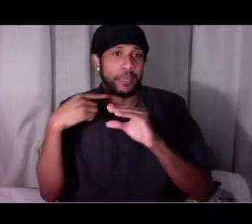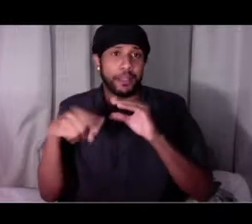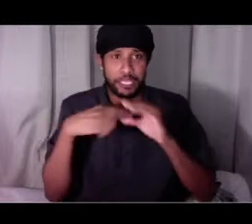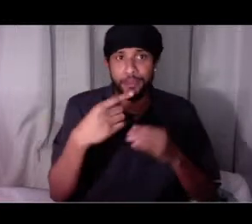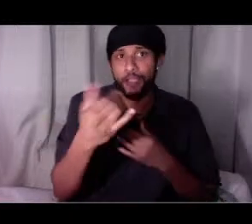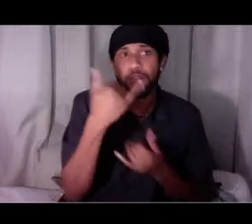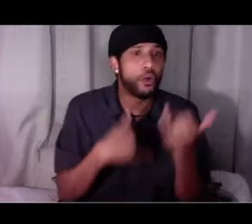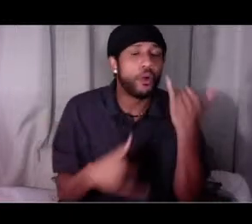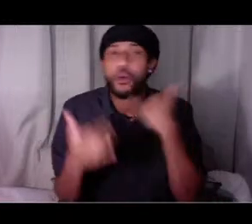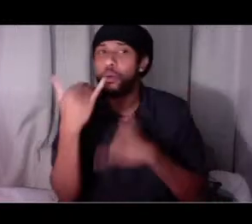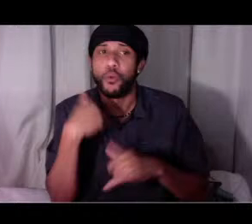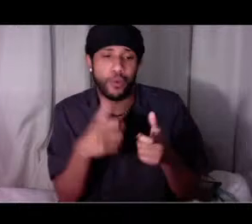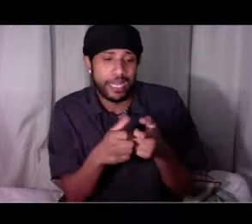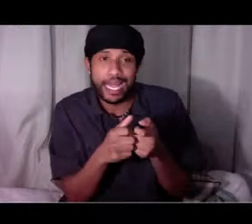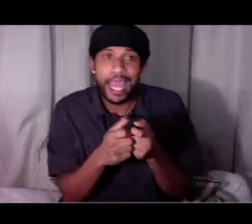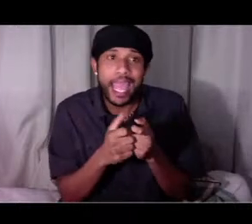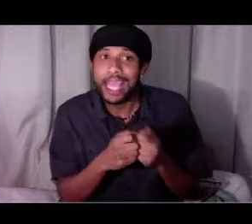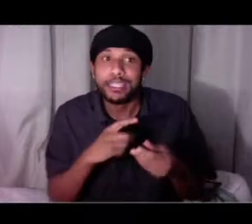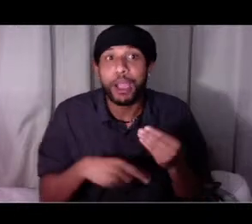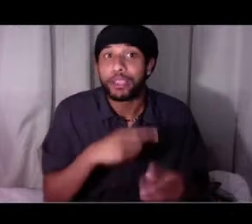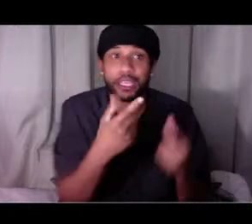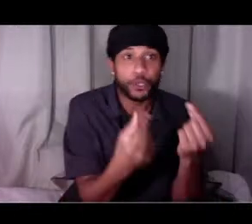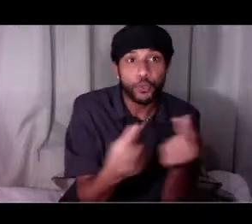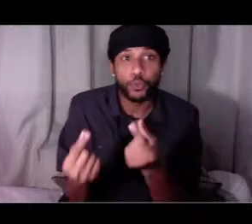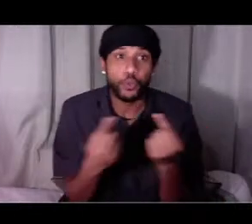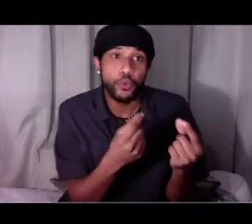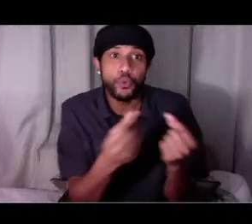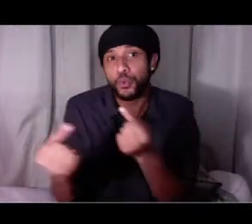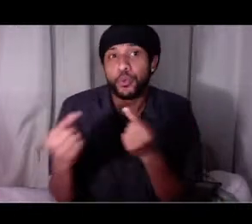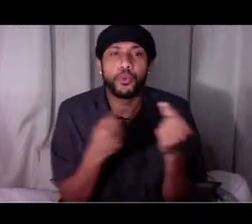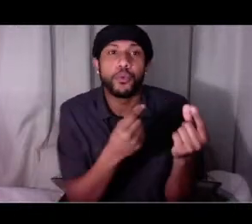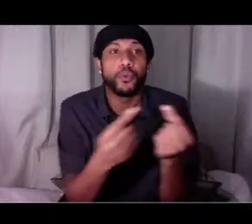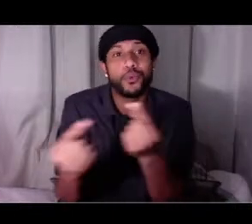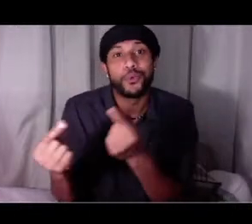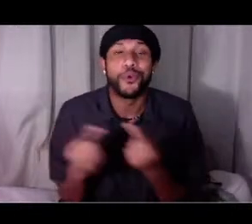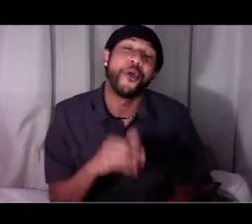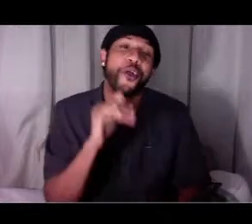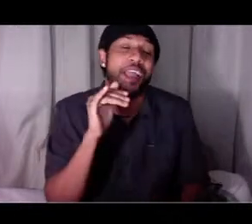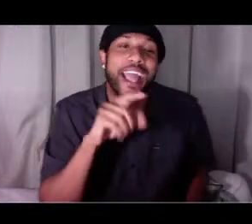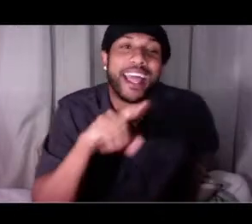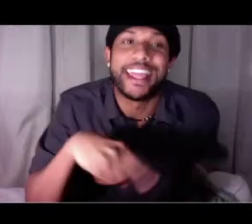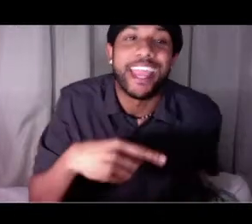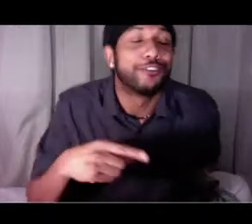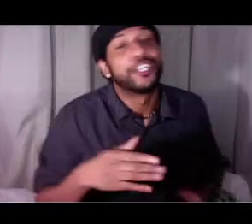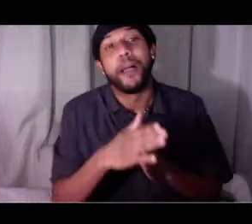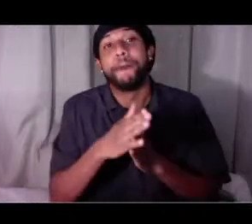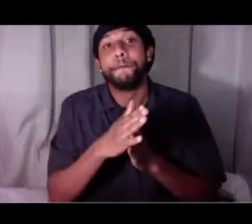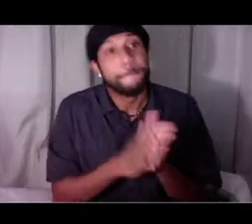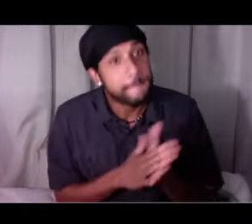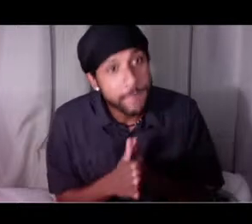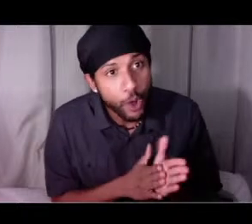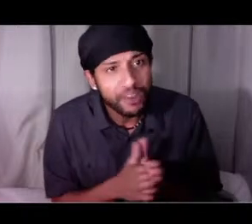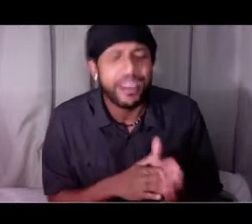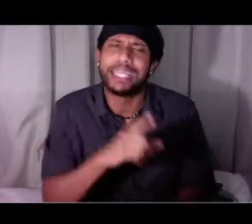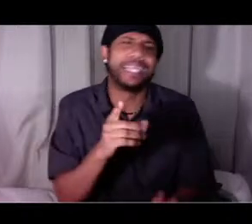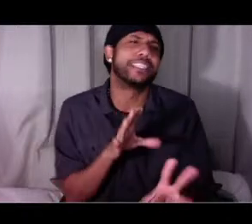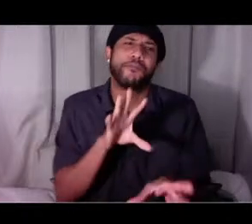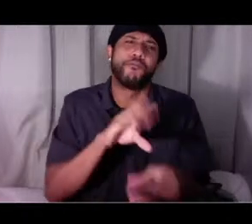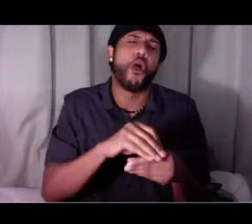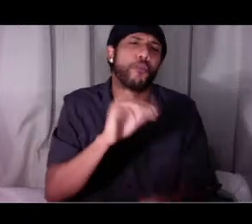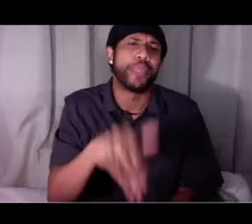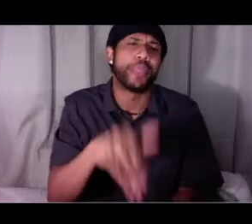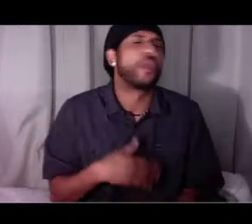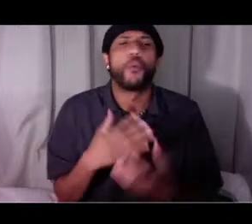phone calls calls and text messages about can we do this can we do this can we do this can we do this so they are so motivated and he's a part of that so we